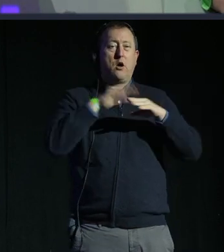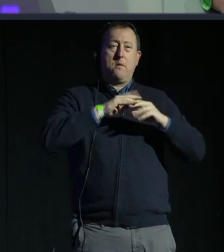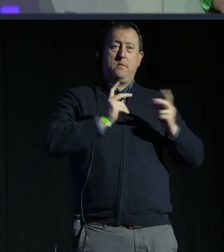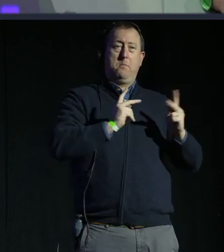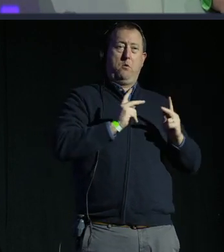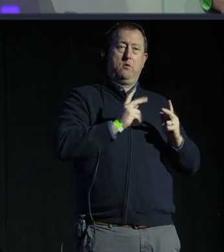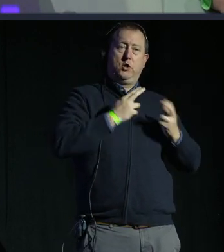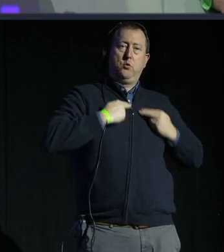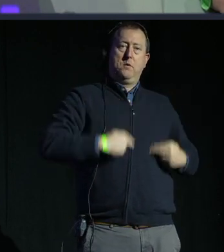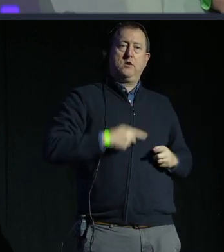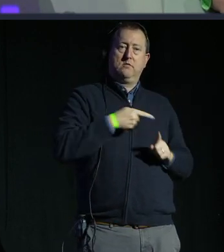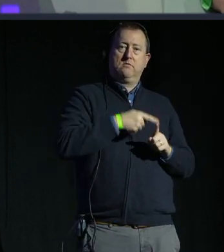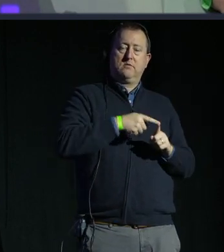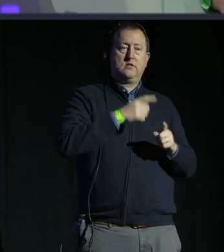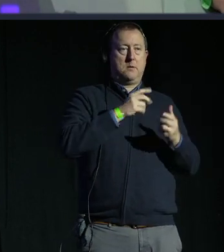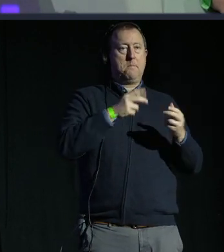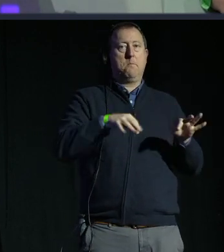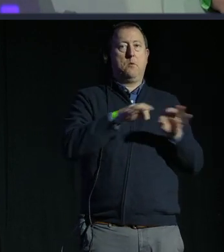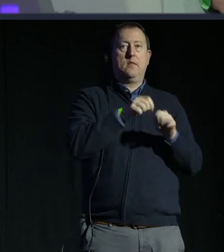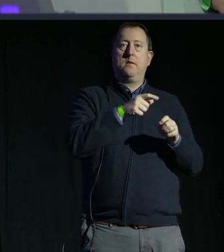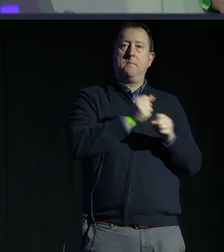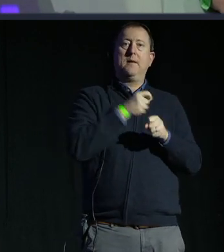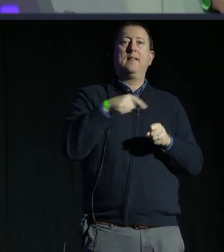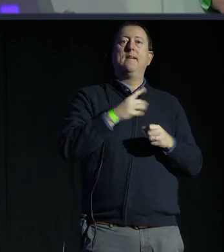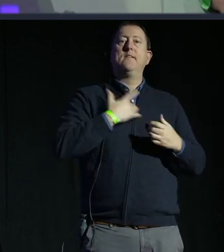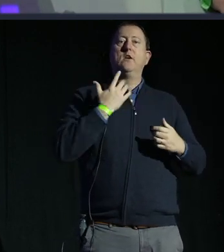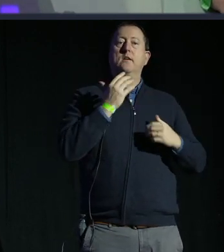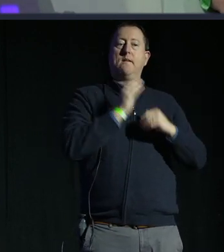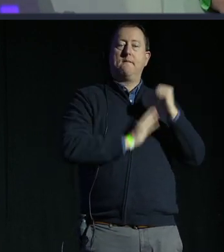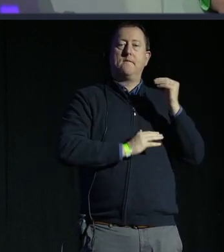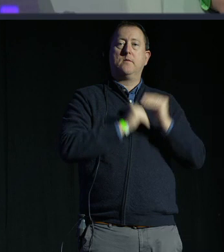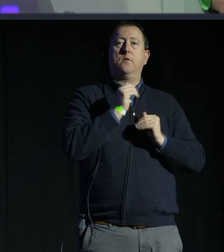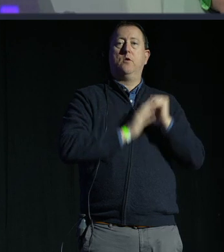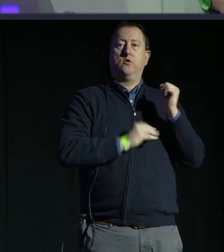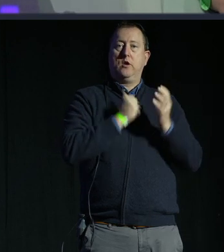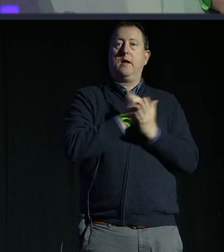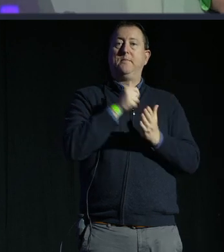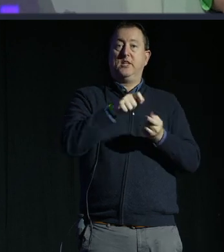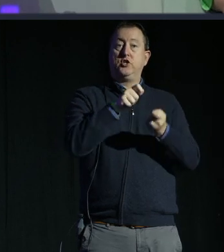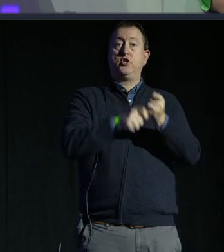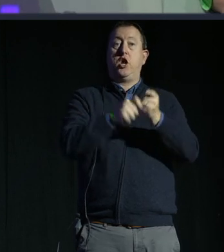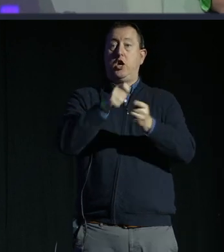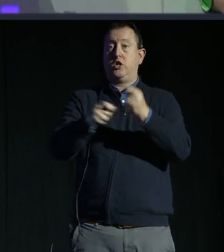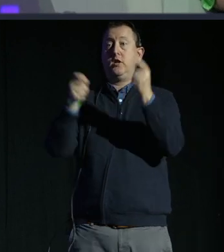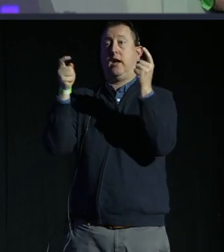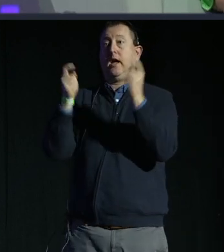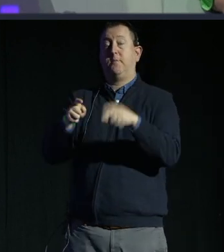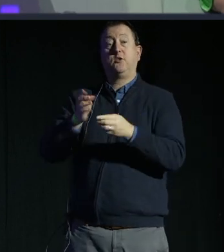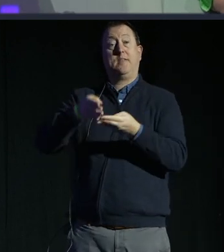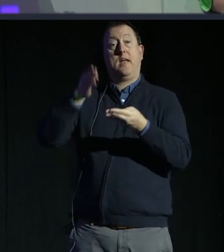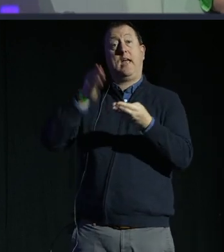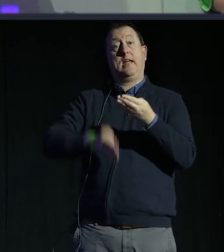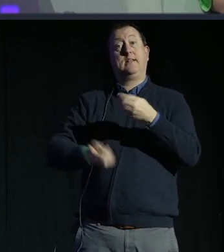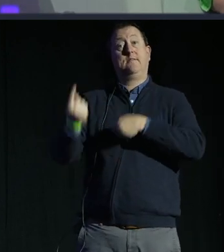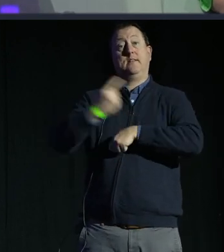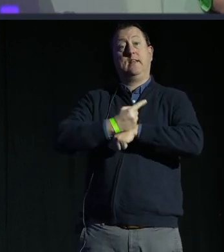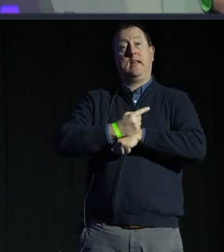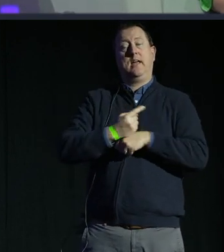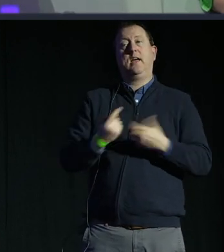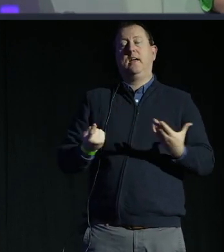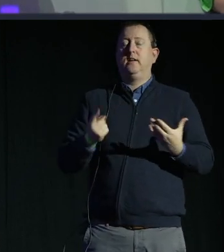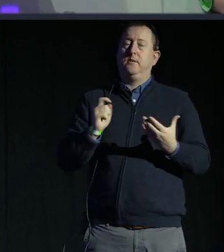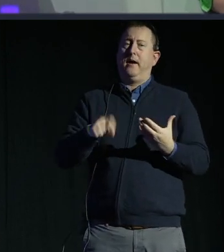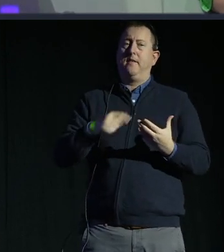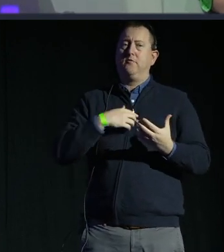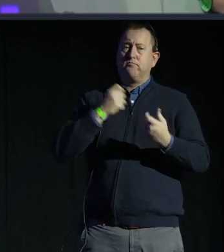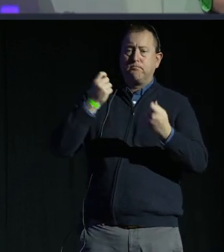are going to make people feel more comfortable and make this change actually possible. So at the end of the day, it's really, you have to be empathetic